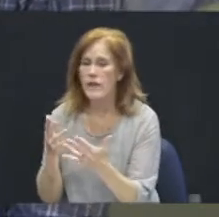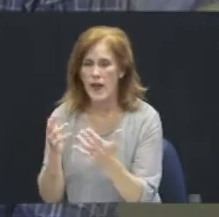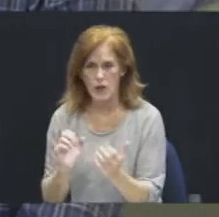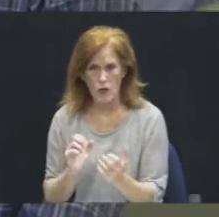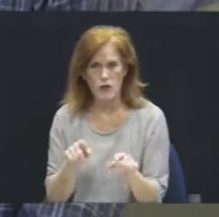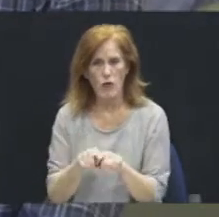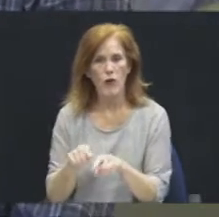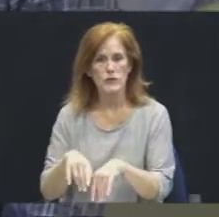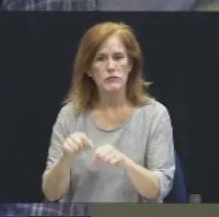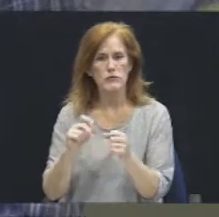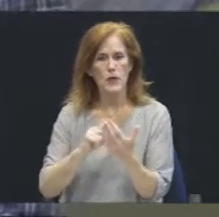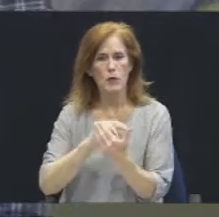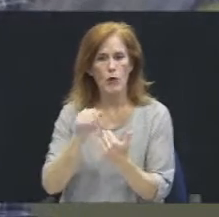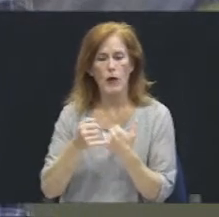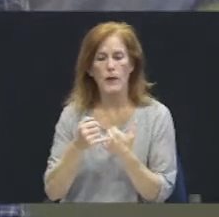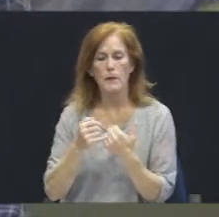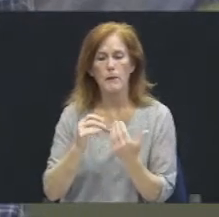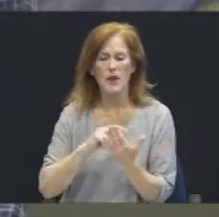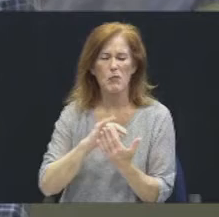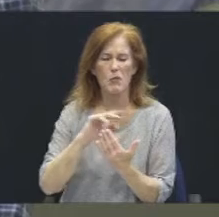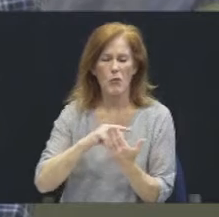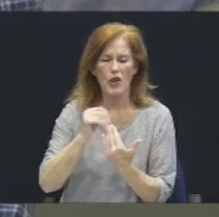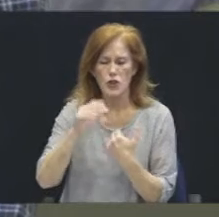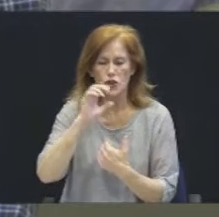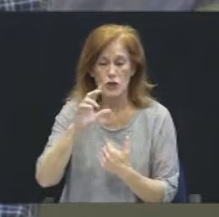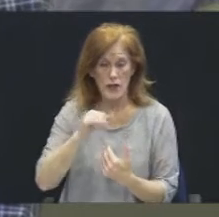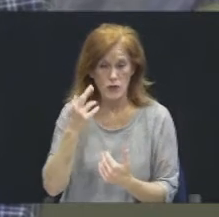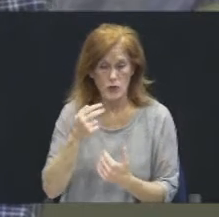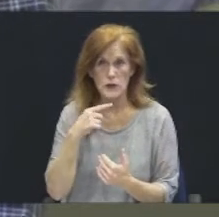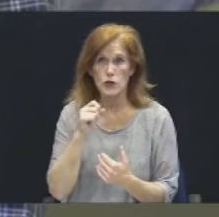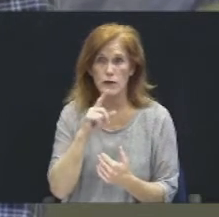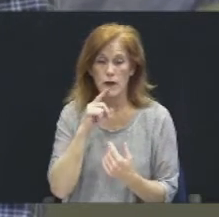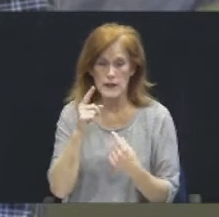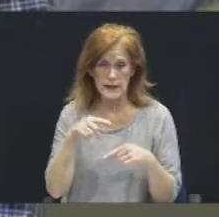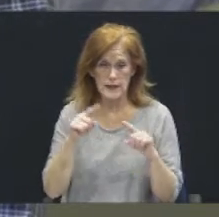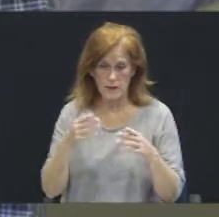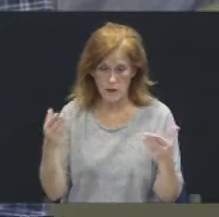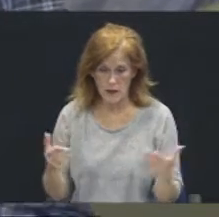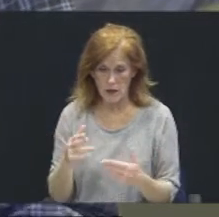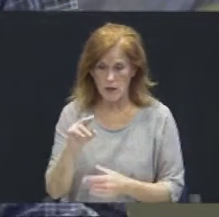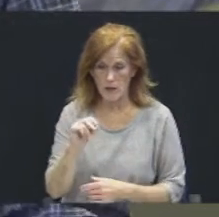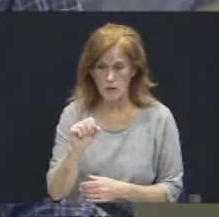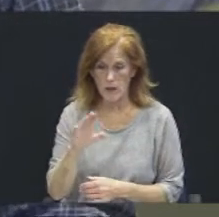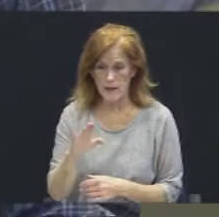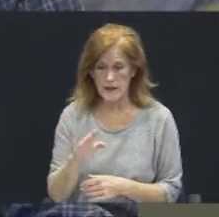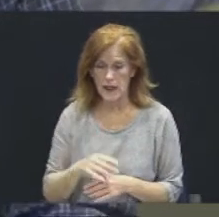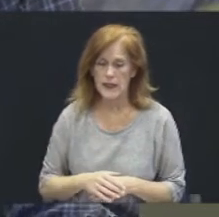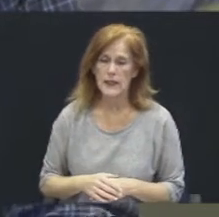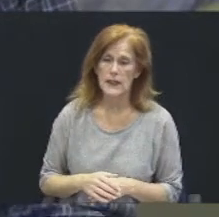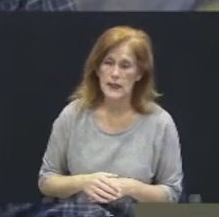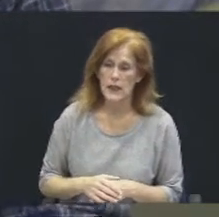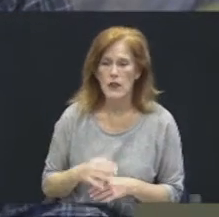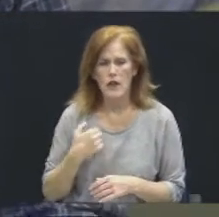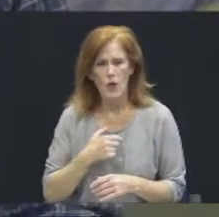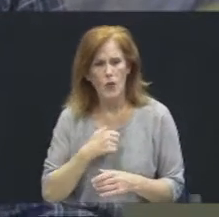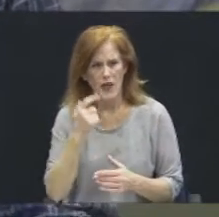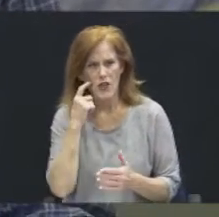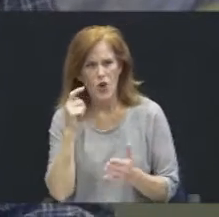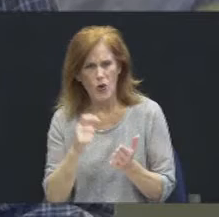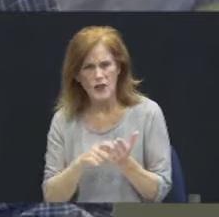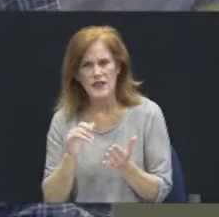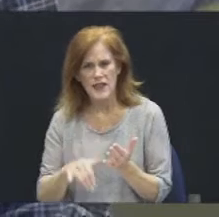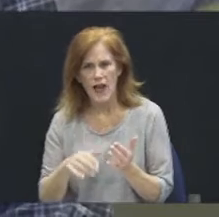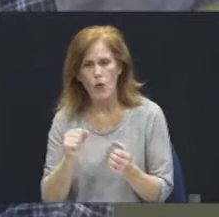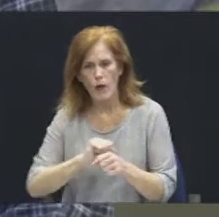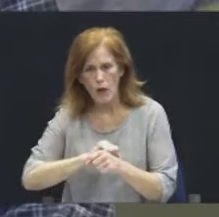successful in Nebraska. And we kind of saw that with the COVID